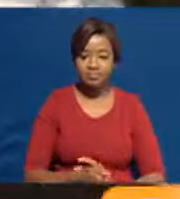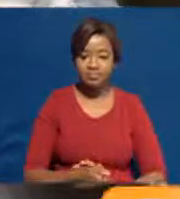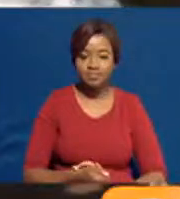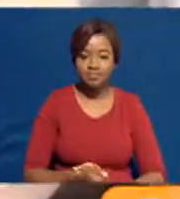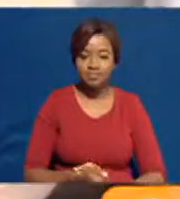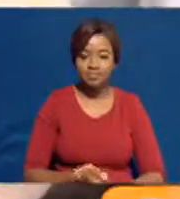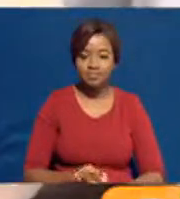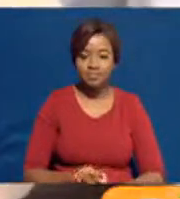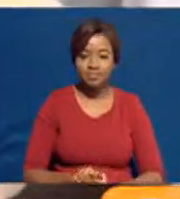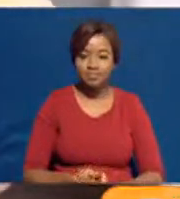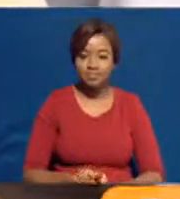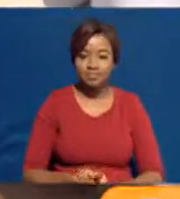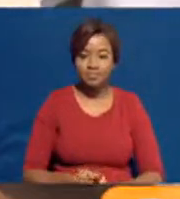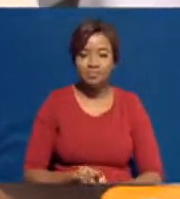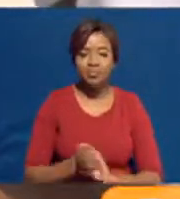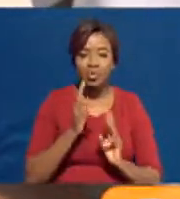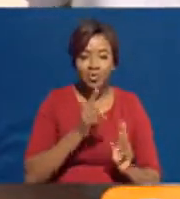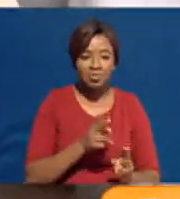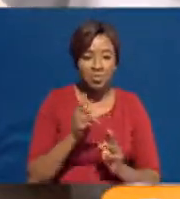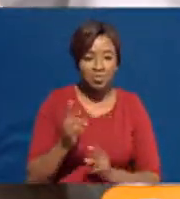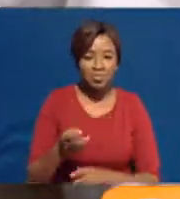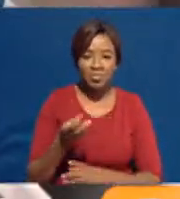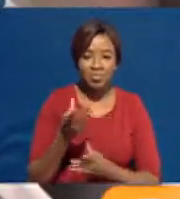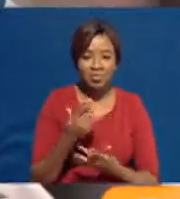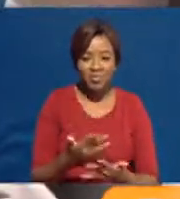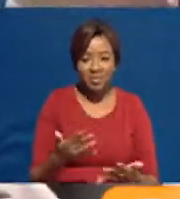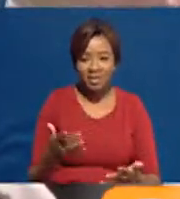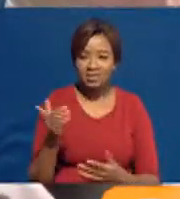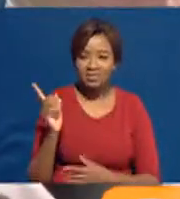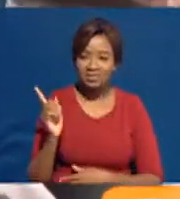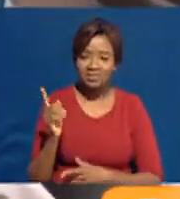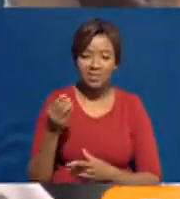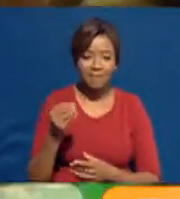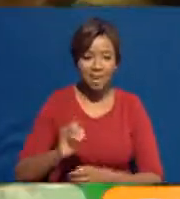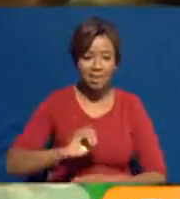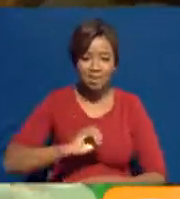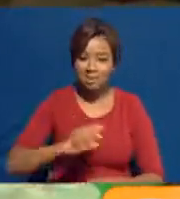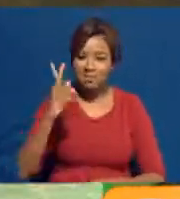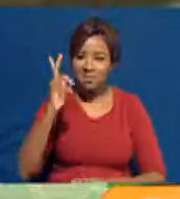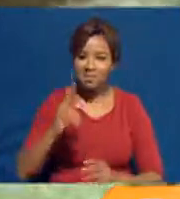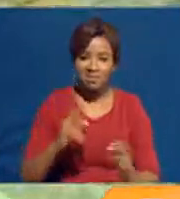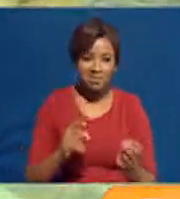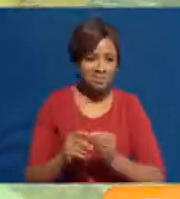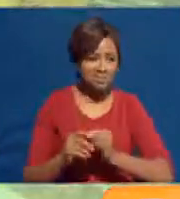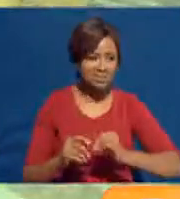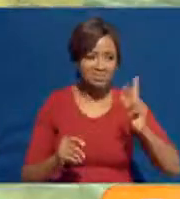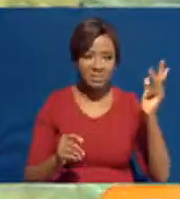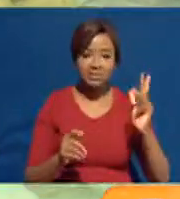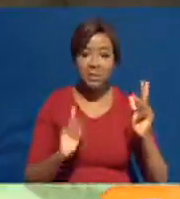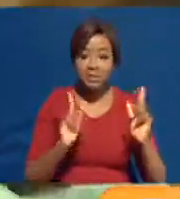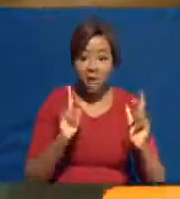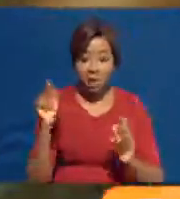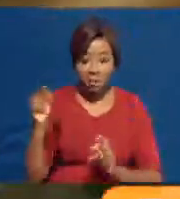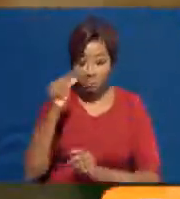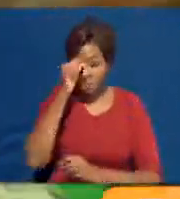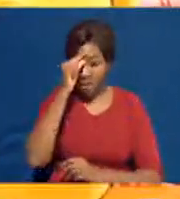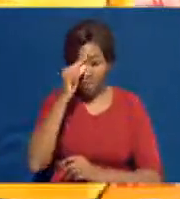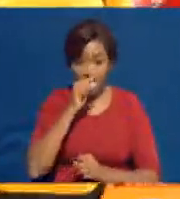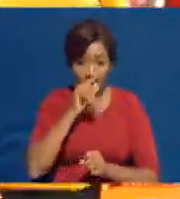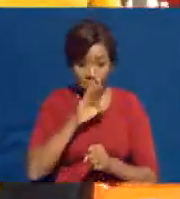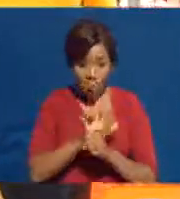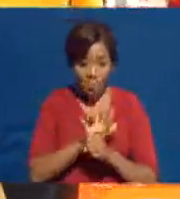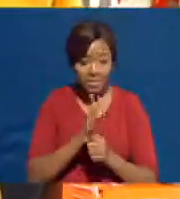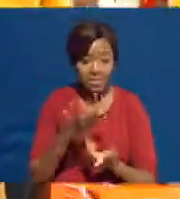With the prices of basic commodities hitting the roof, President William Ruto says his government has laid